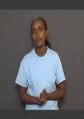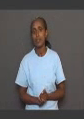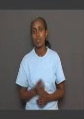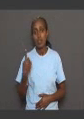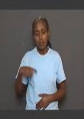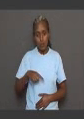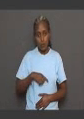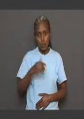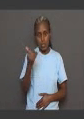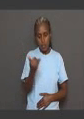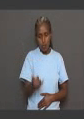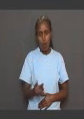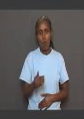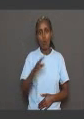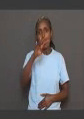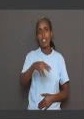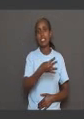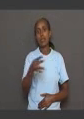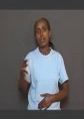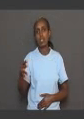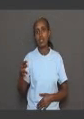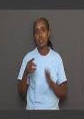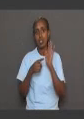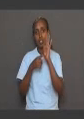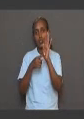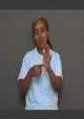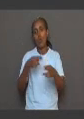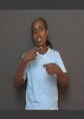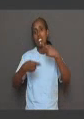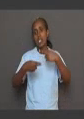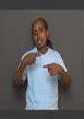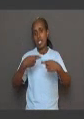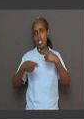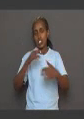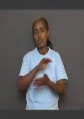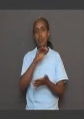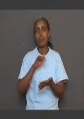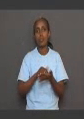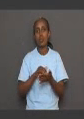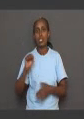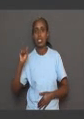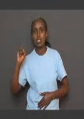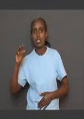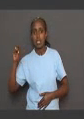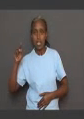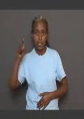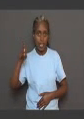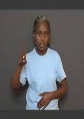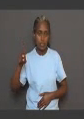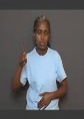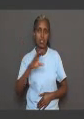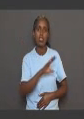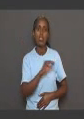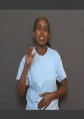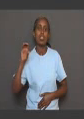We can draw a table that will show the relationship between sine x